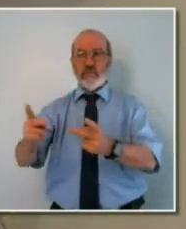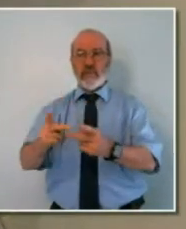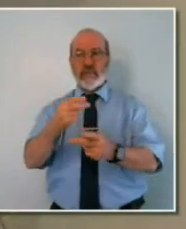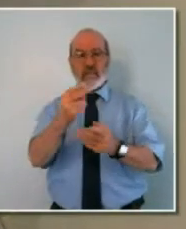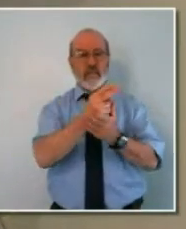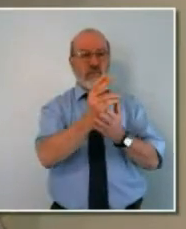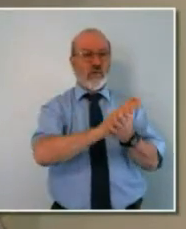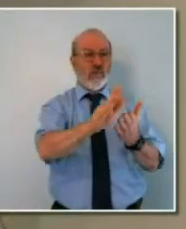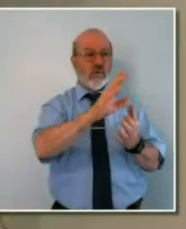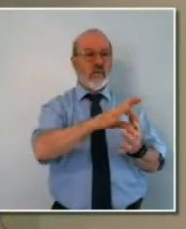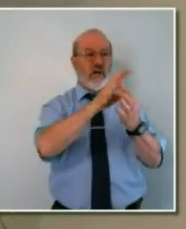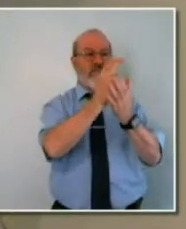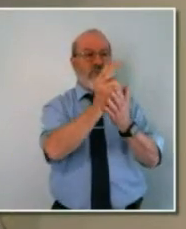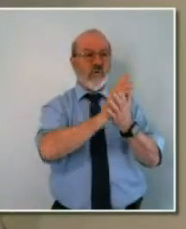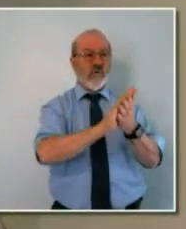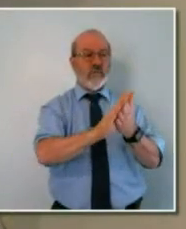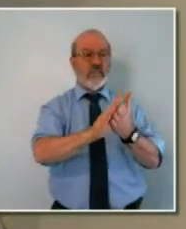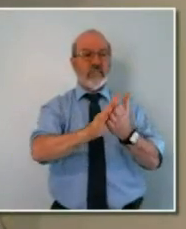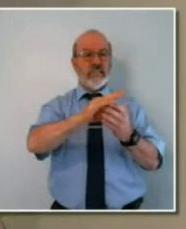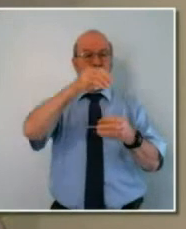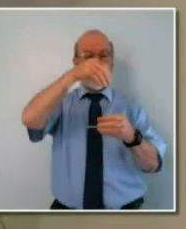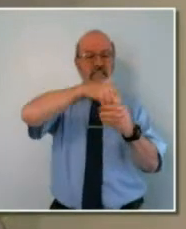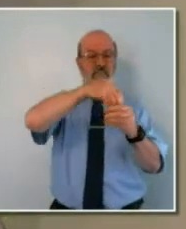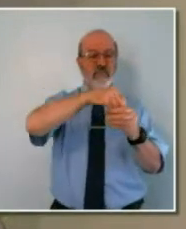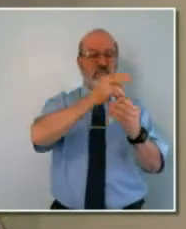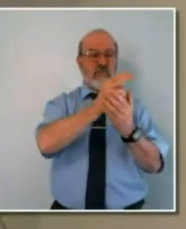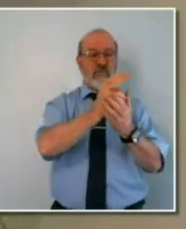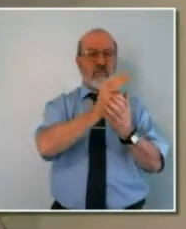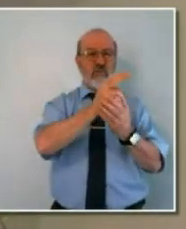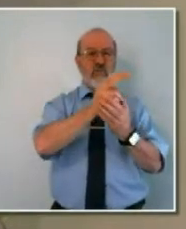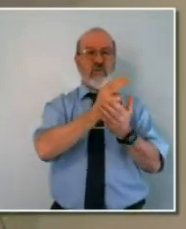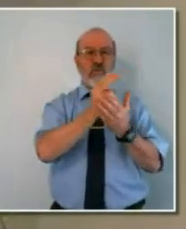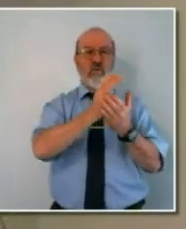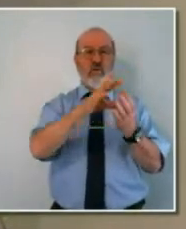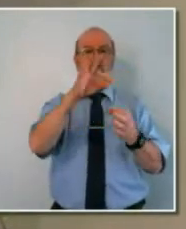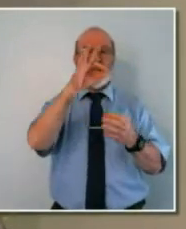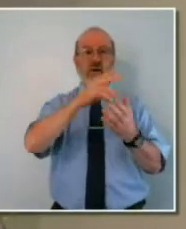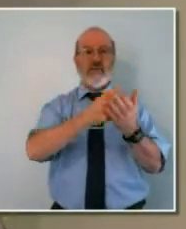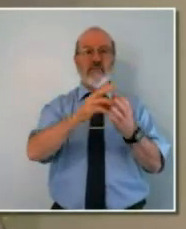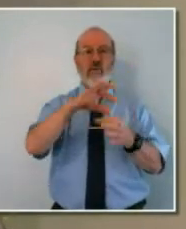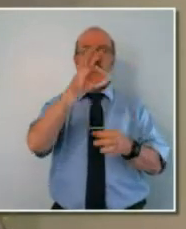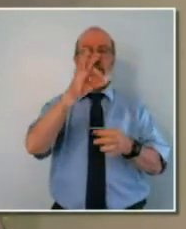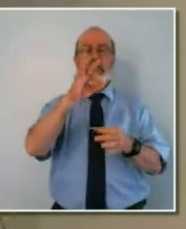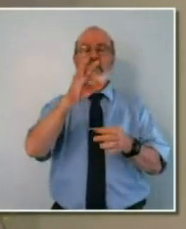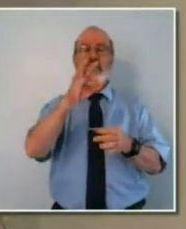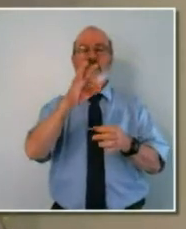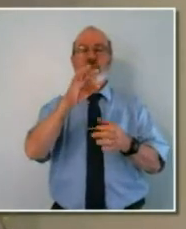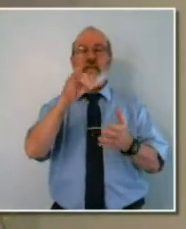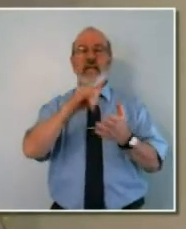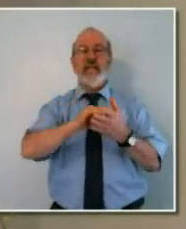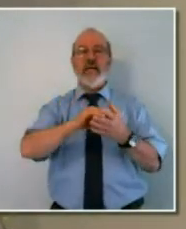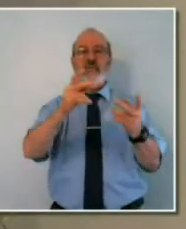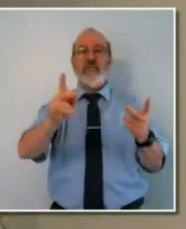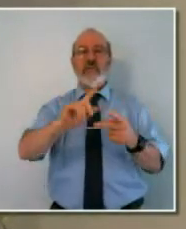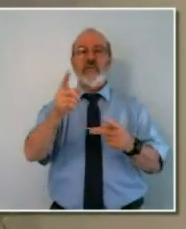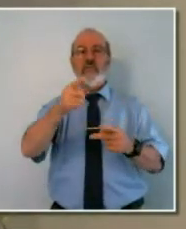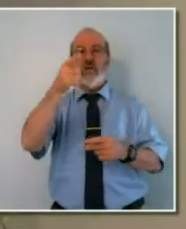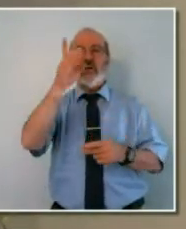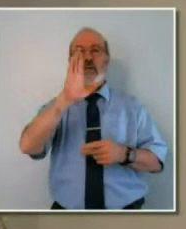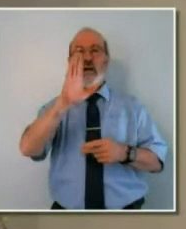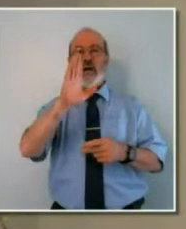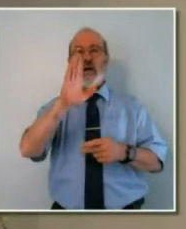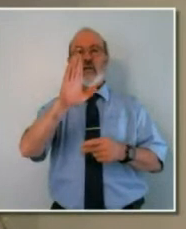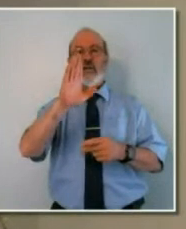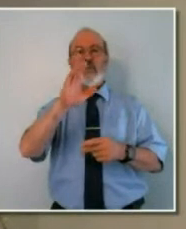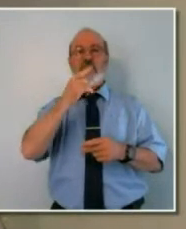holies. And the innermost part of that tent was called the holy of holies. And that was the place where God was said to